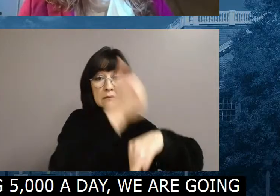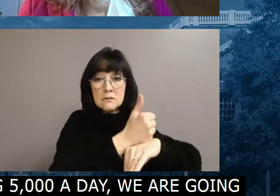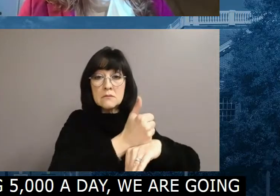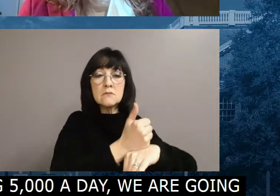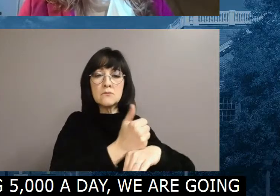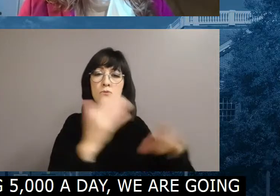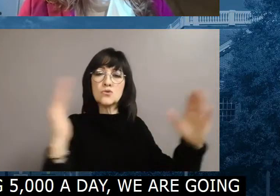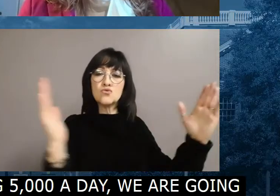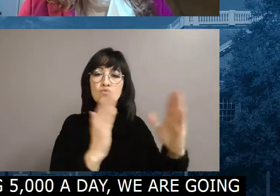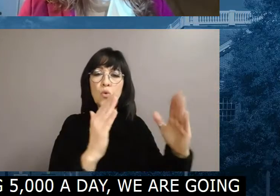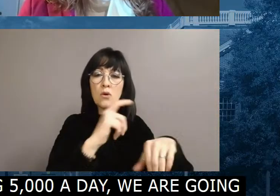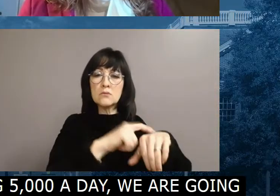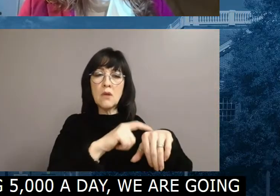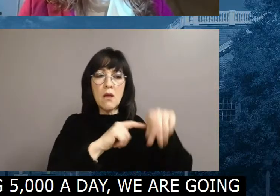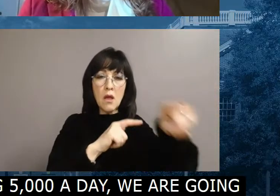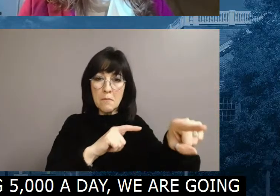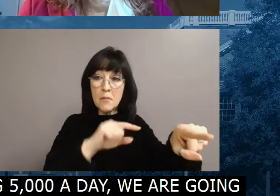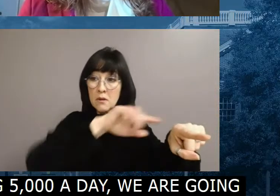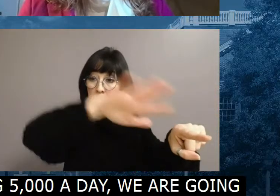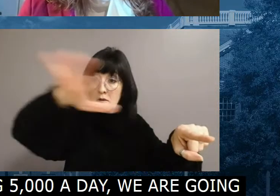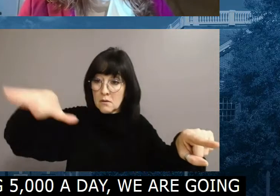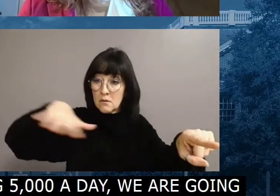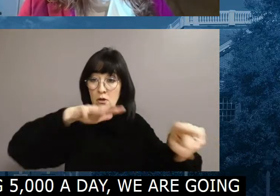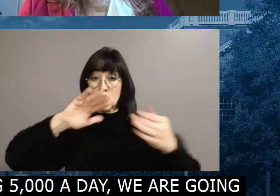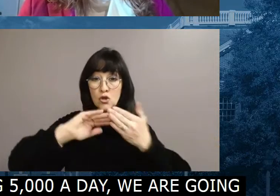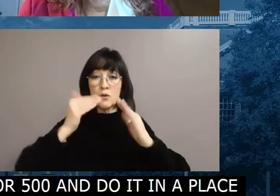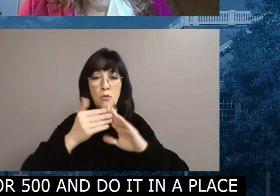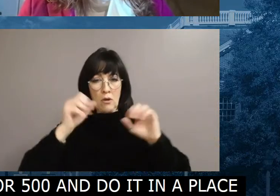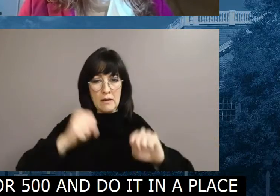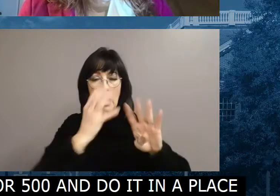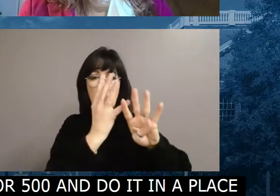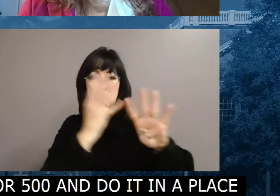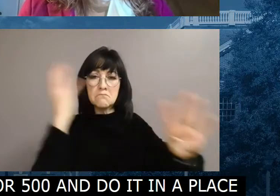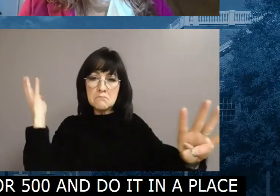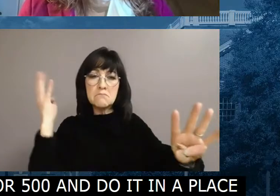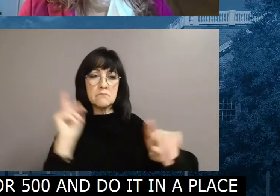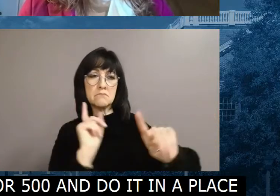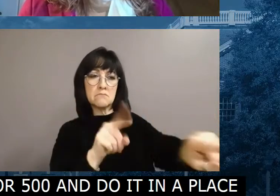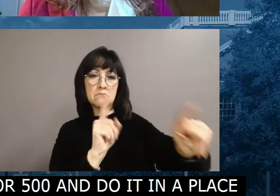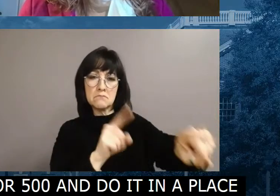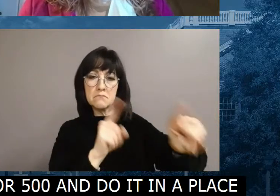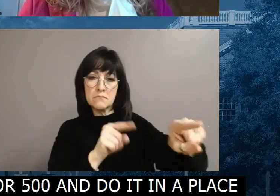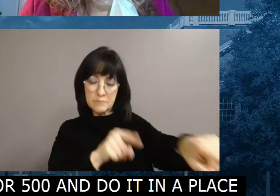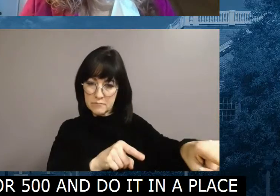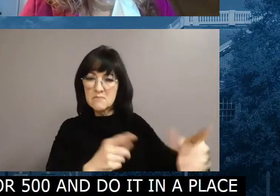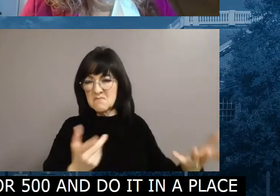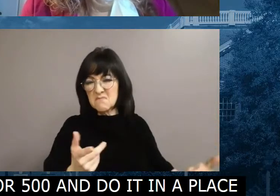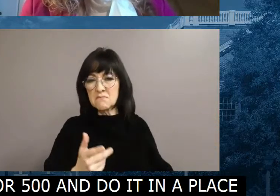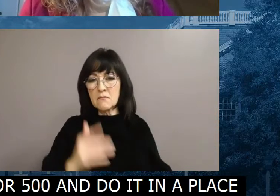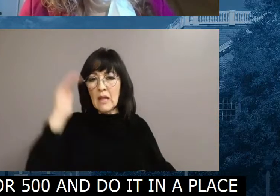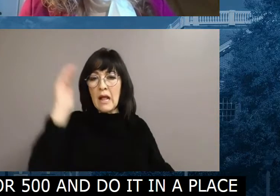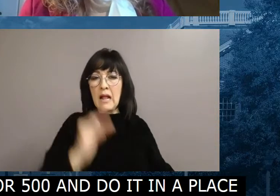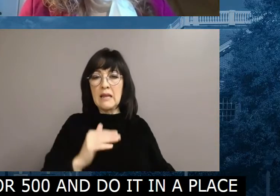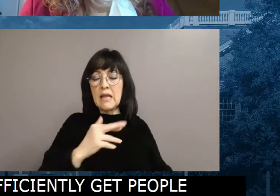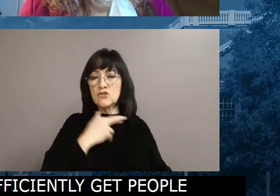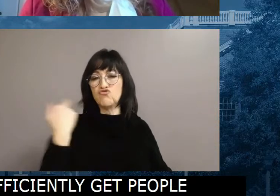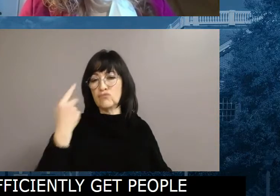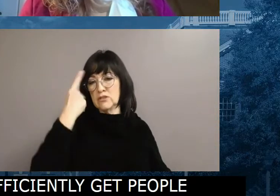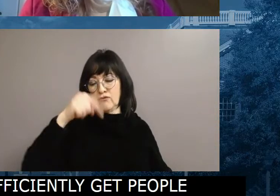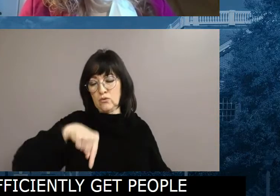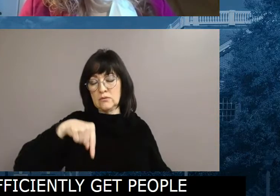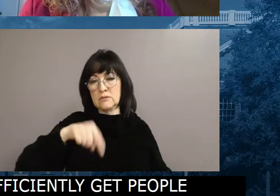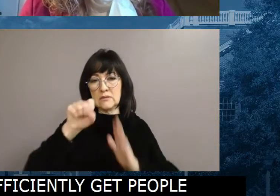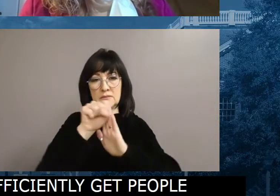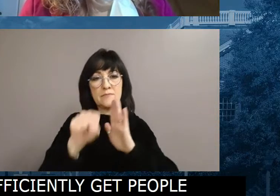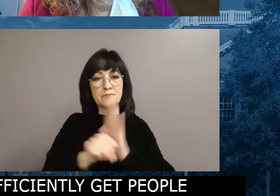people through, and do it where it's makes sense to lower the risk for the state. I